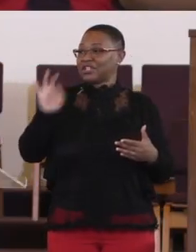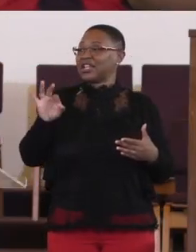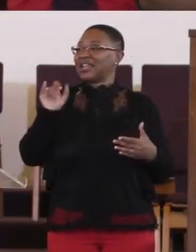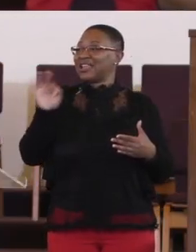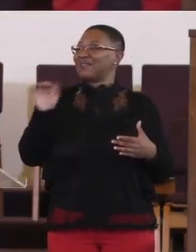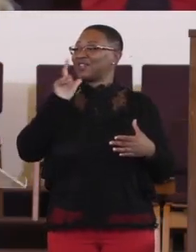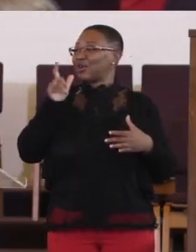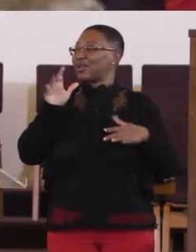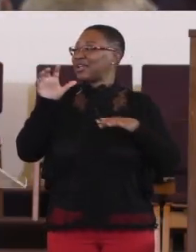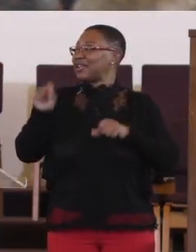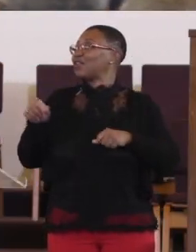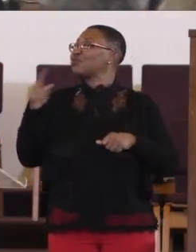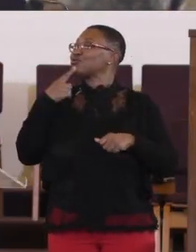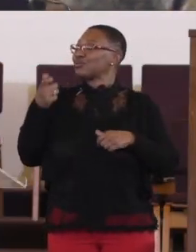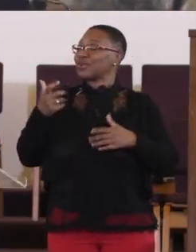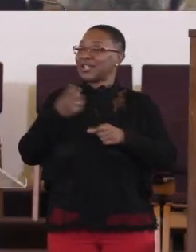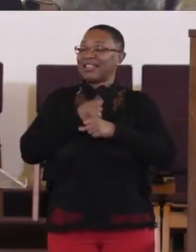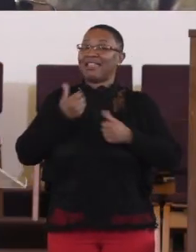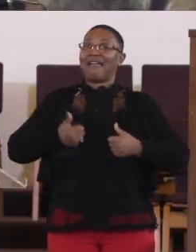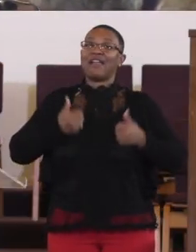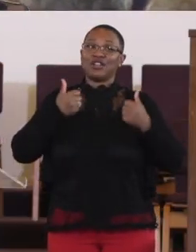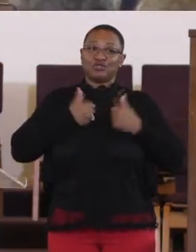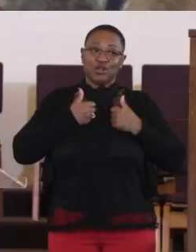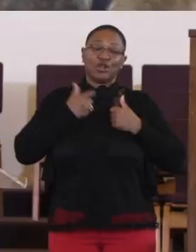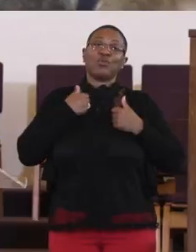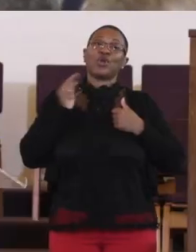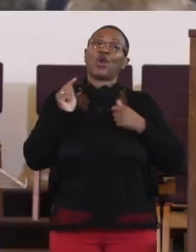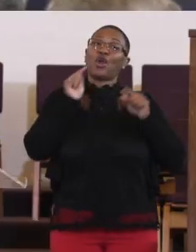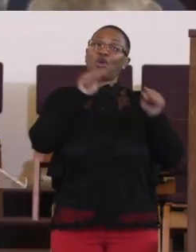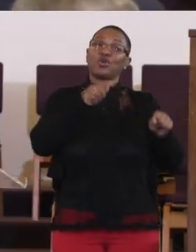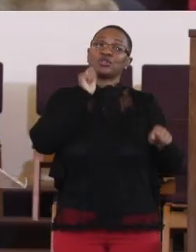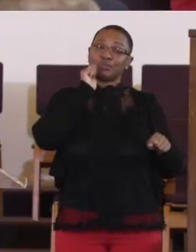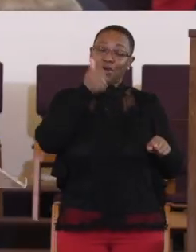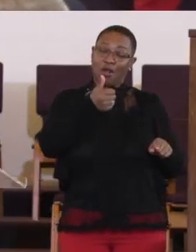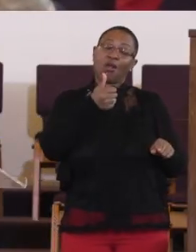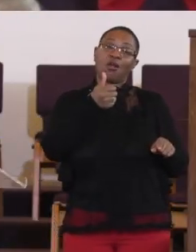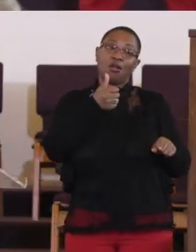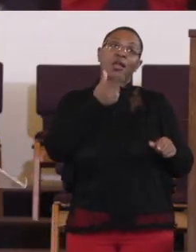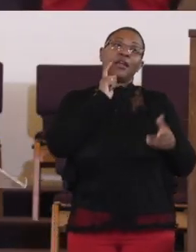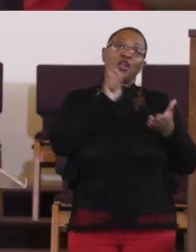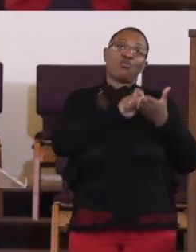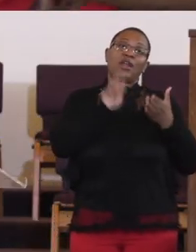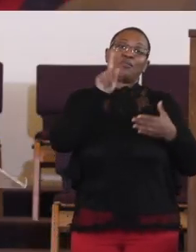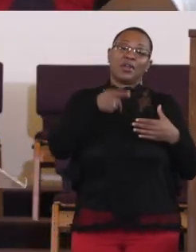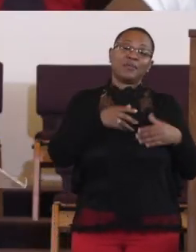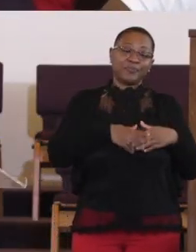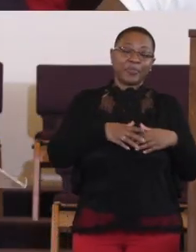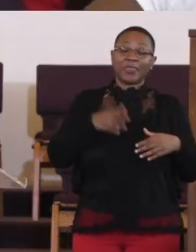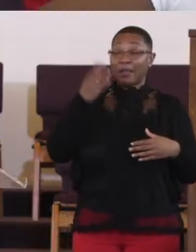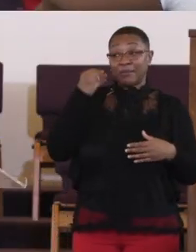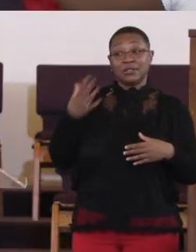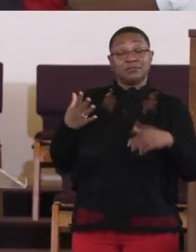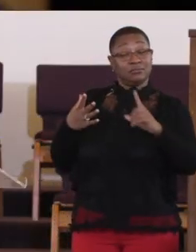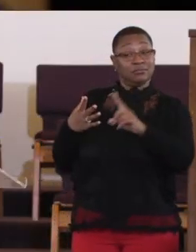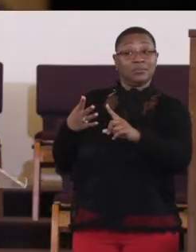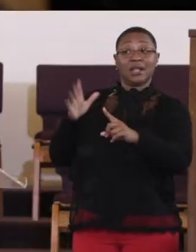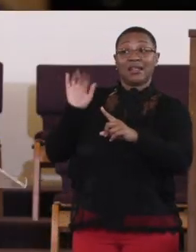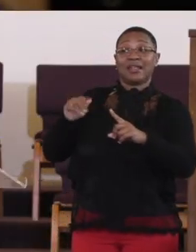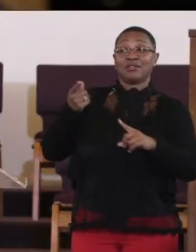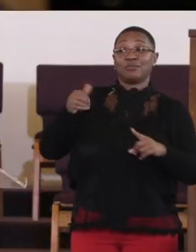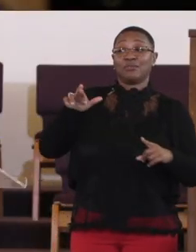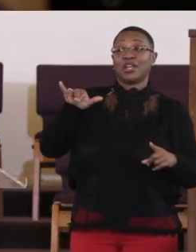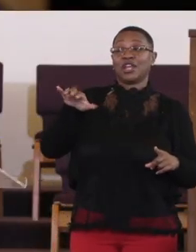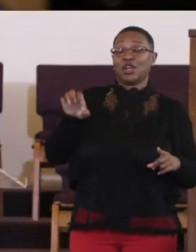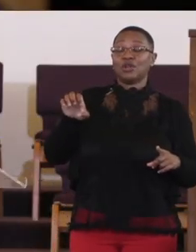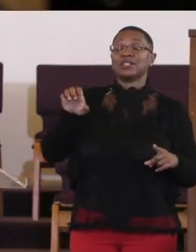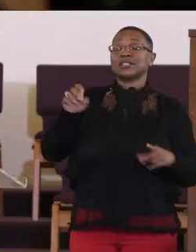don't get these. So we're going to get the address, and we're going to get out there tomorrow and start writing them up. Listen, let me tell you, though. That was Pierre's Place of